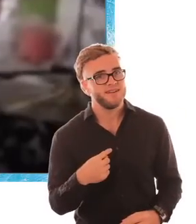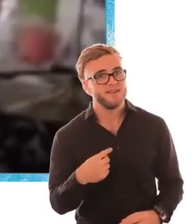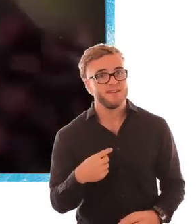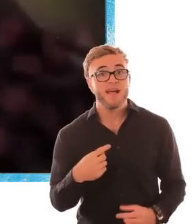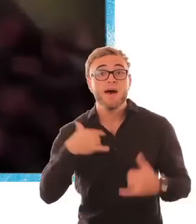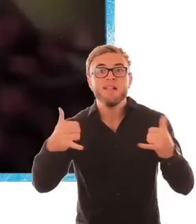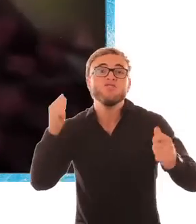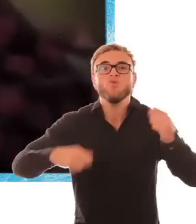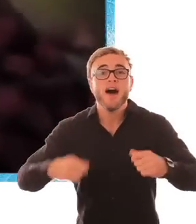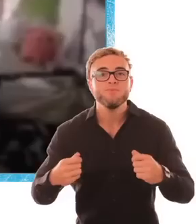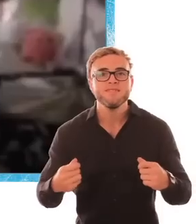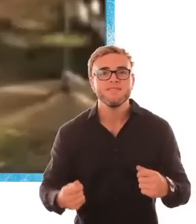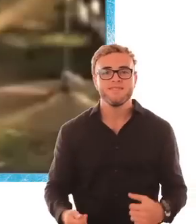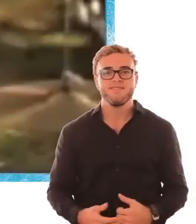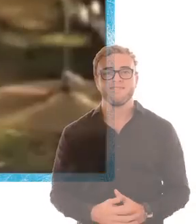I play the drums.